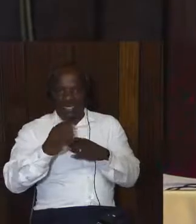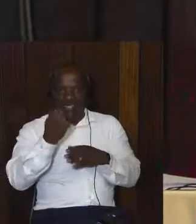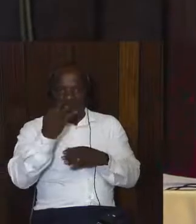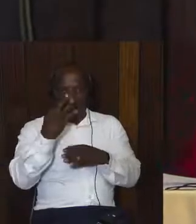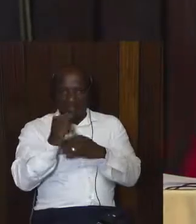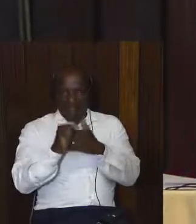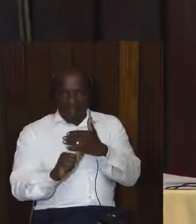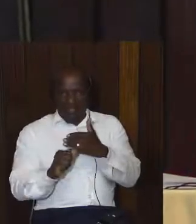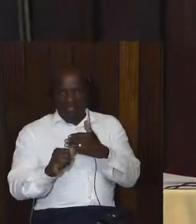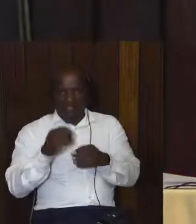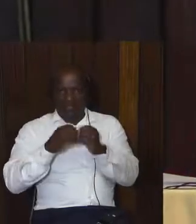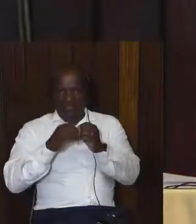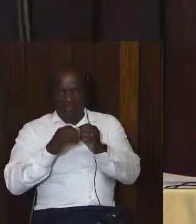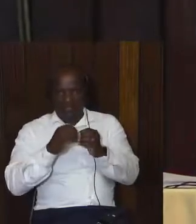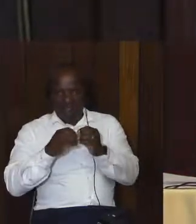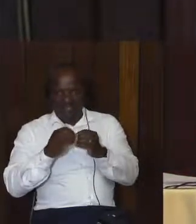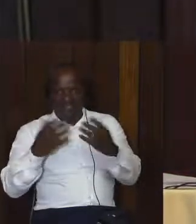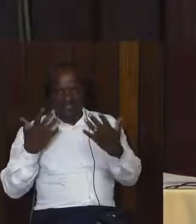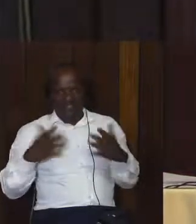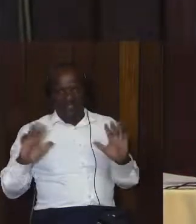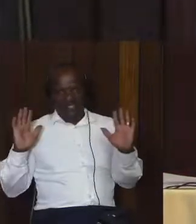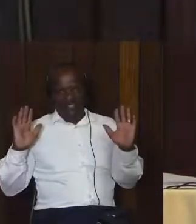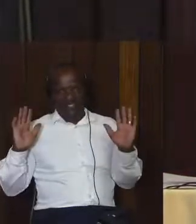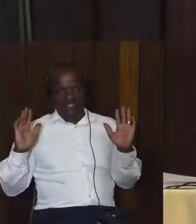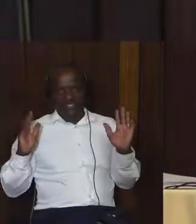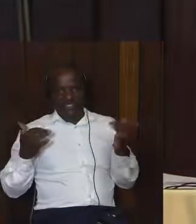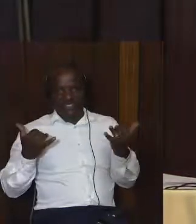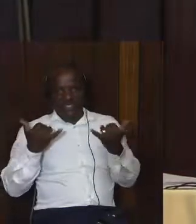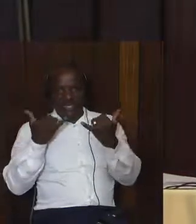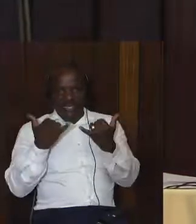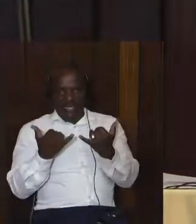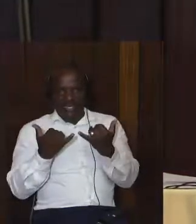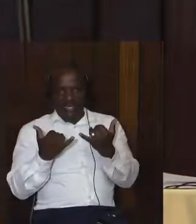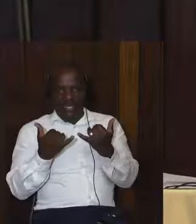advertised and sorted this thing out. Now there is a public protector.